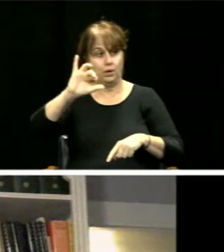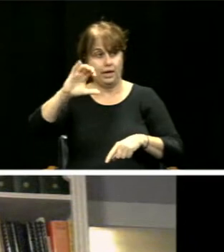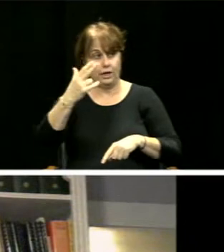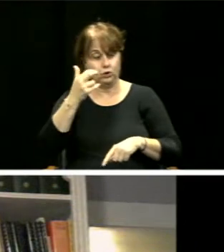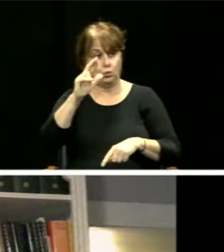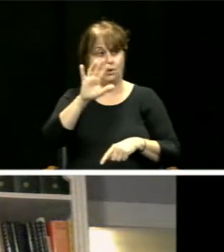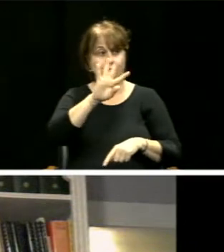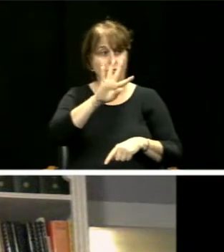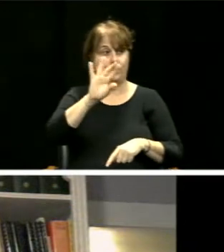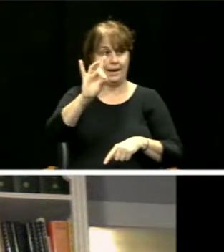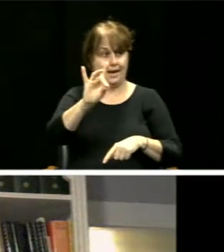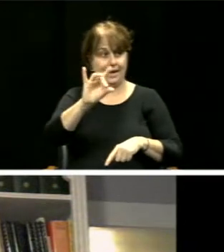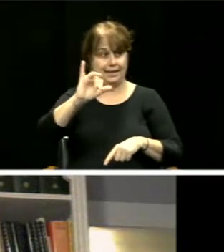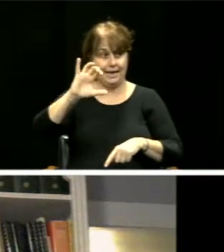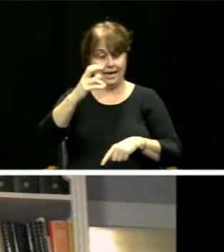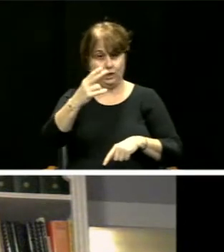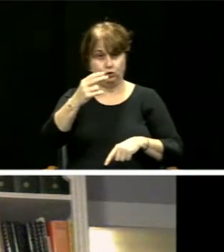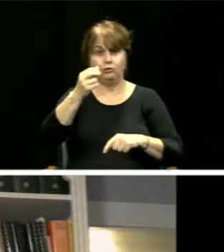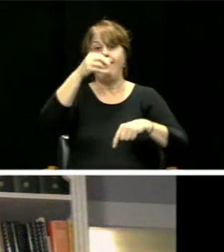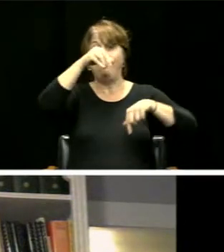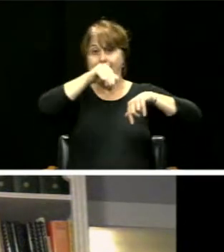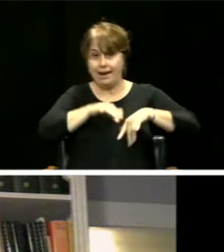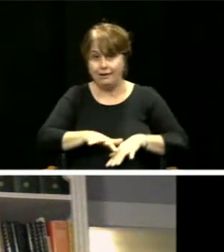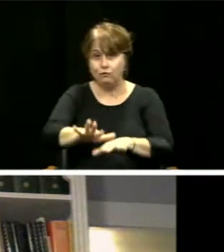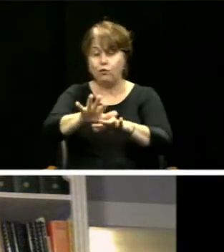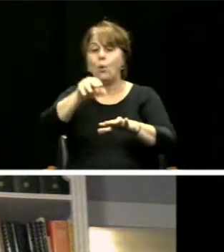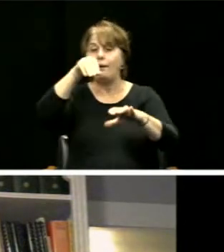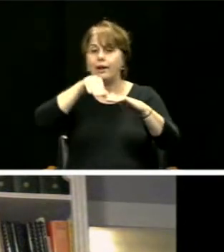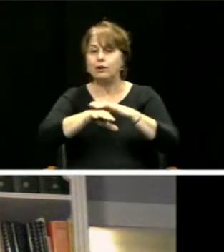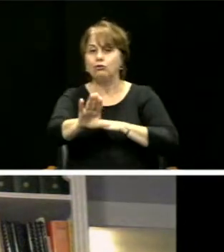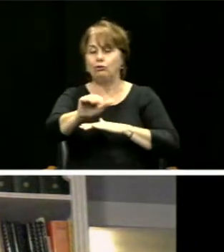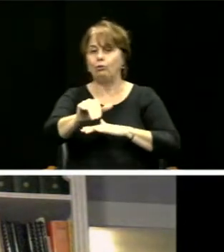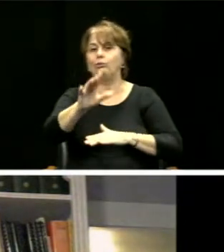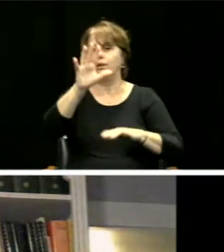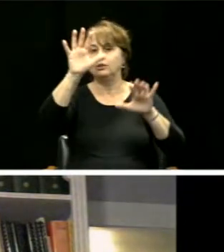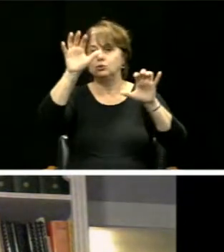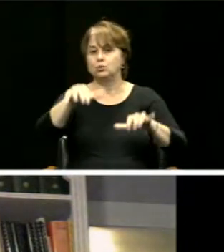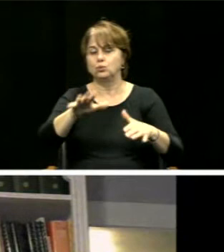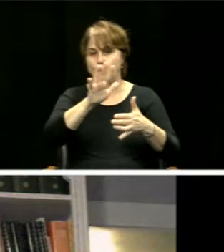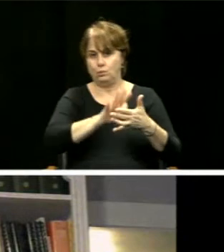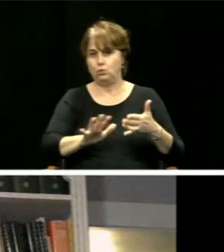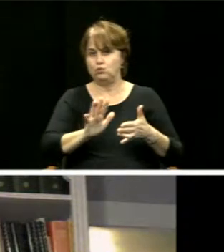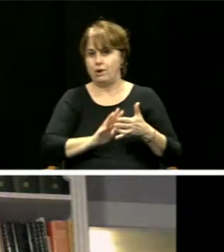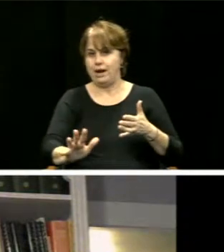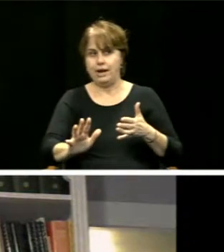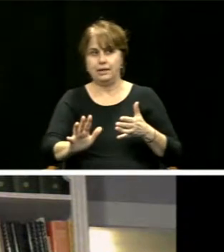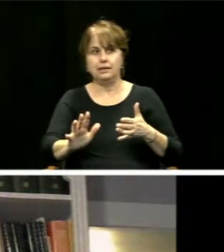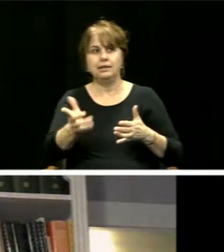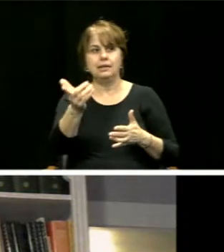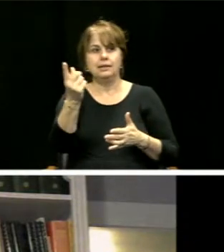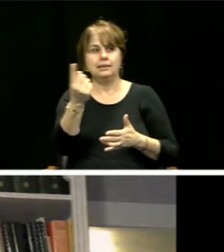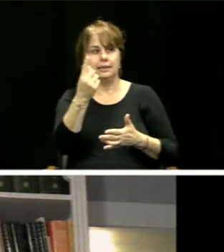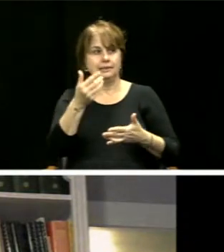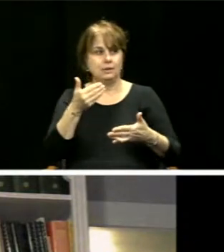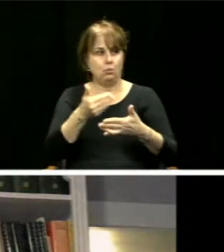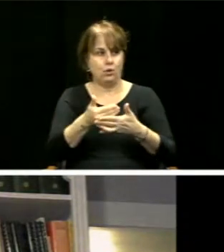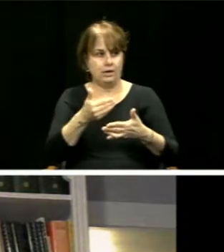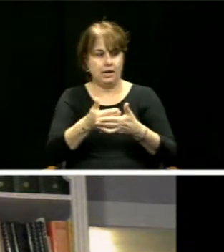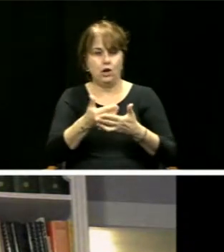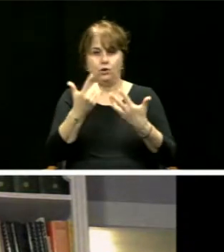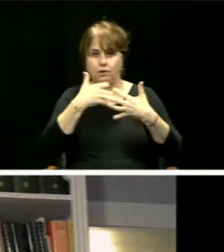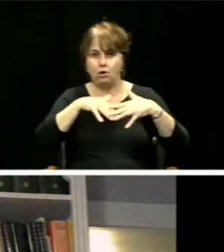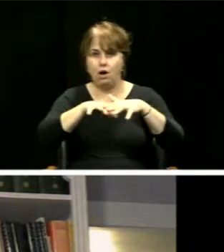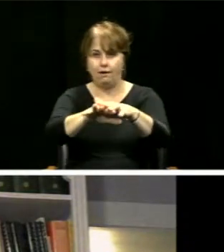48-inch inflow into that storm drain that is somewhere near the